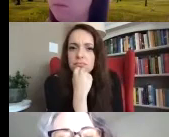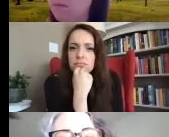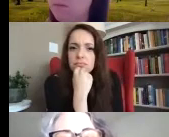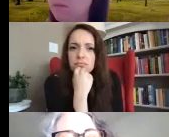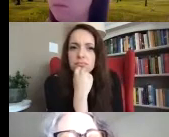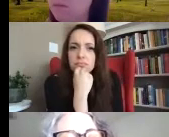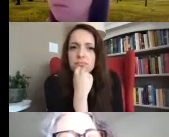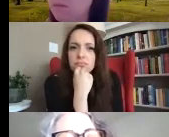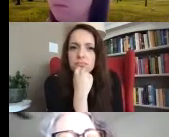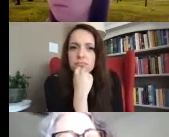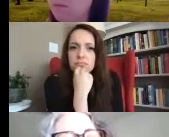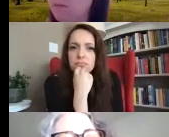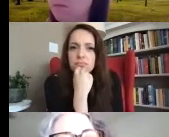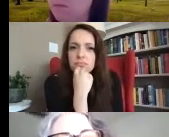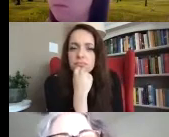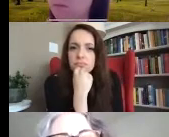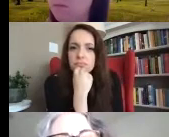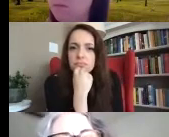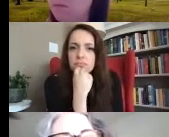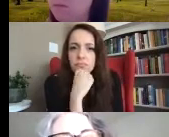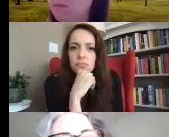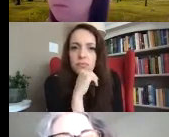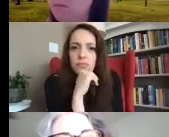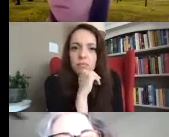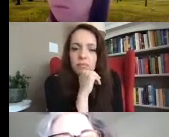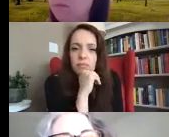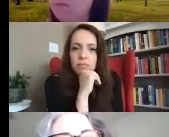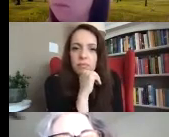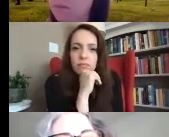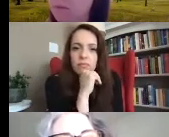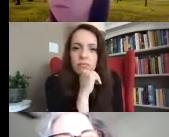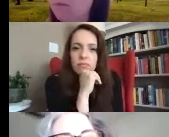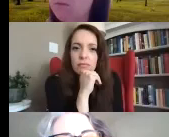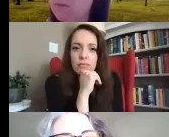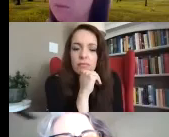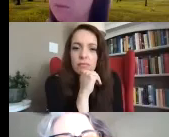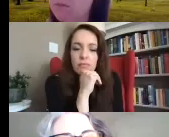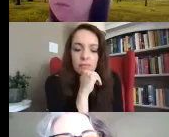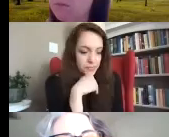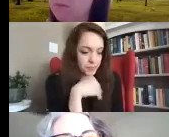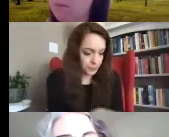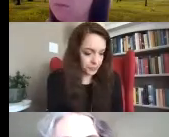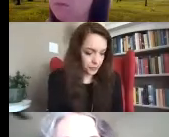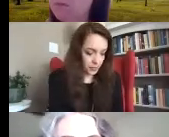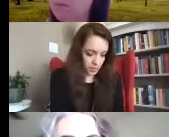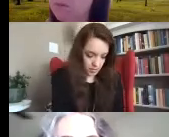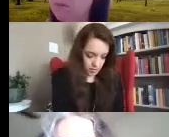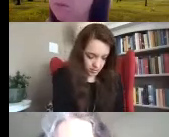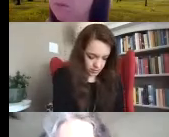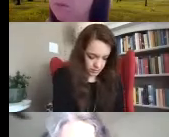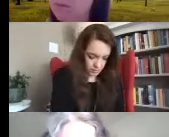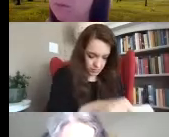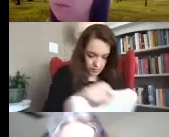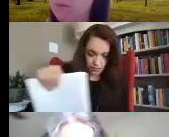trying, which they gave up to come in there. They said, well, would I come over and help them use a fiber optic